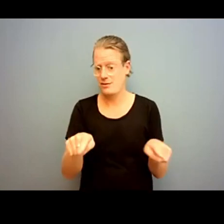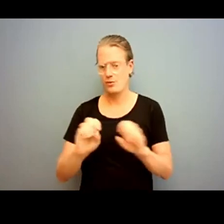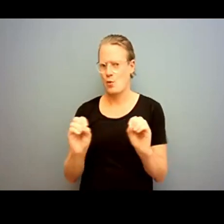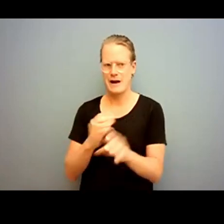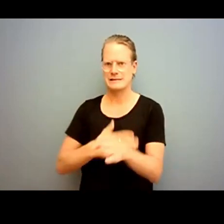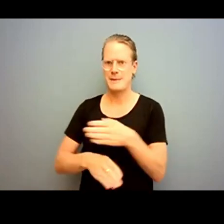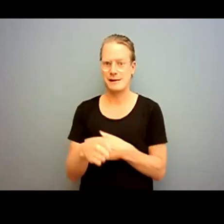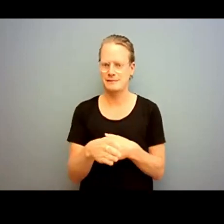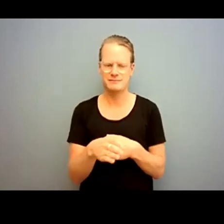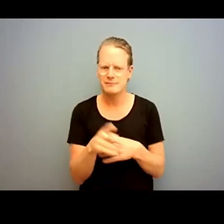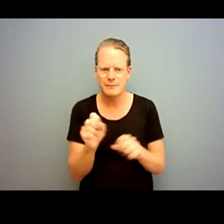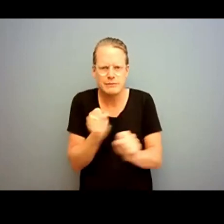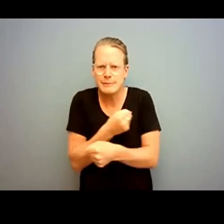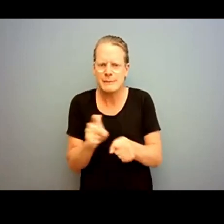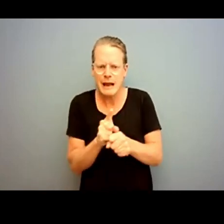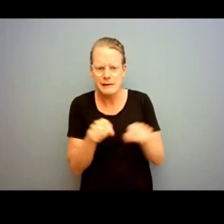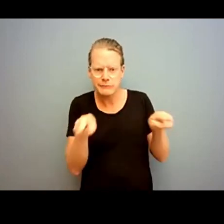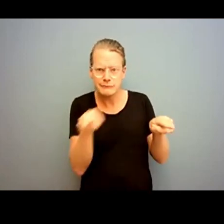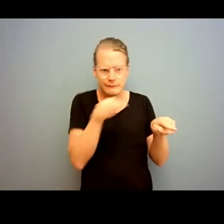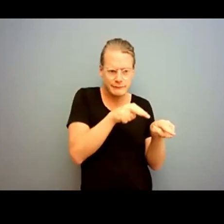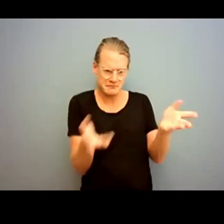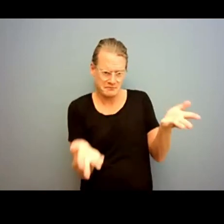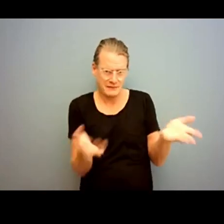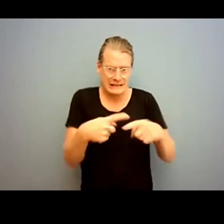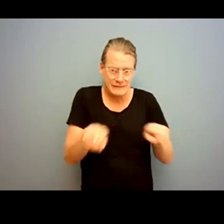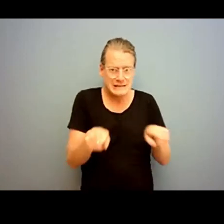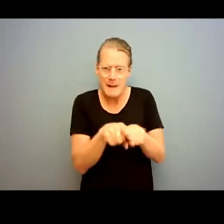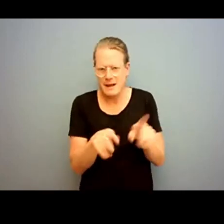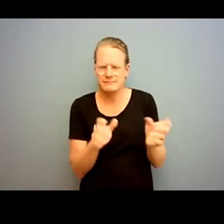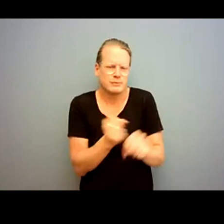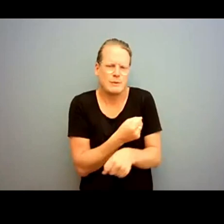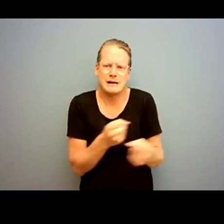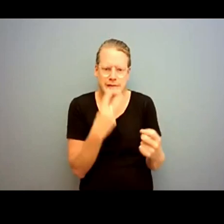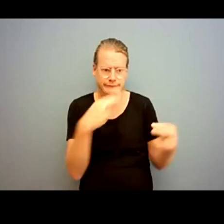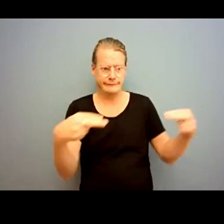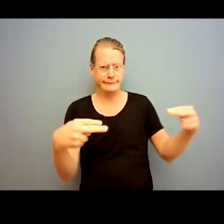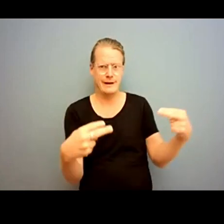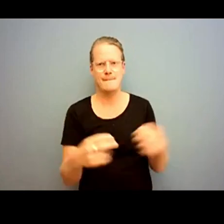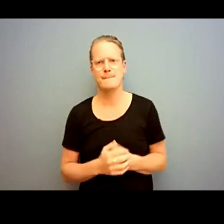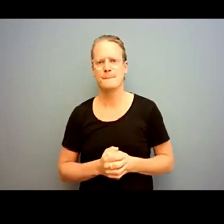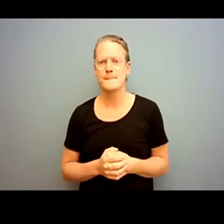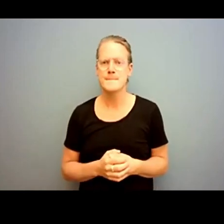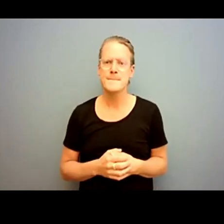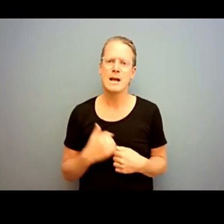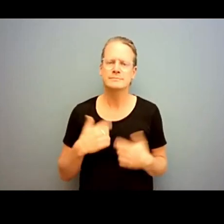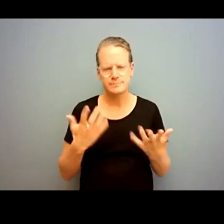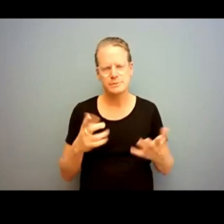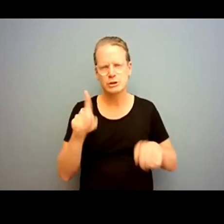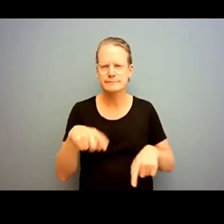in fact, say that this traditional approach is morally empty. We have to broaden the frame to go